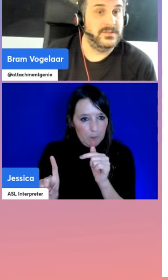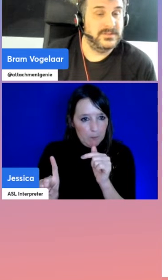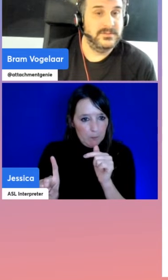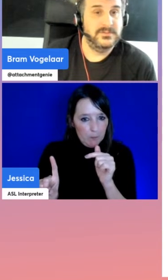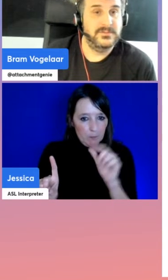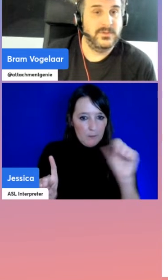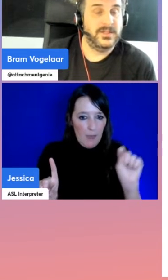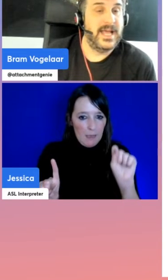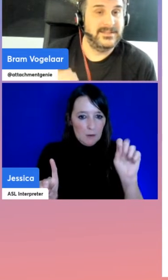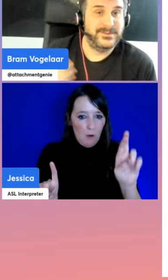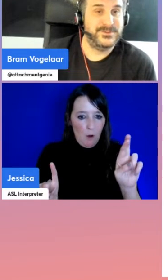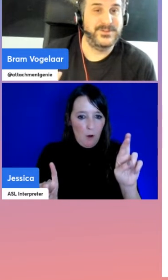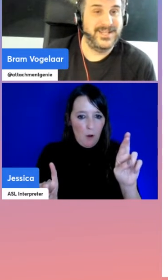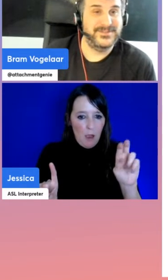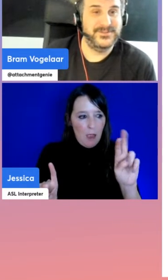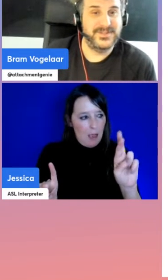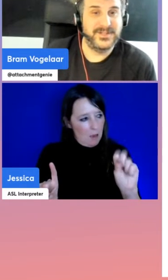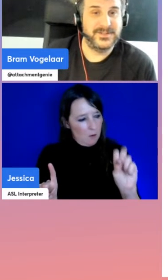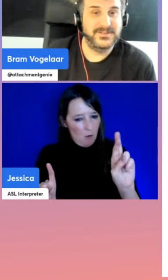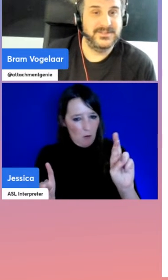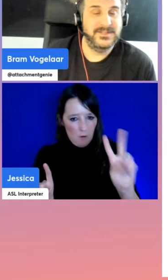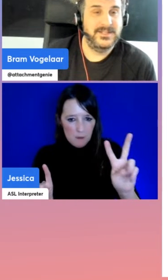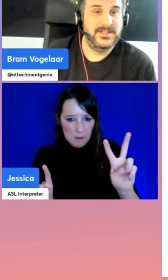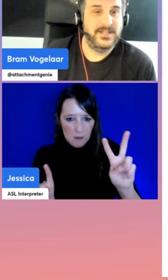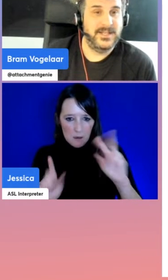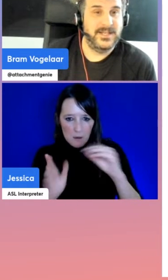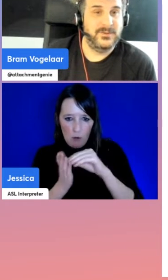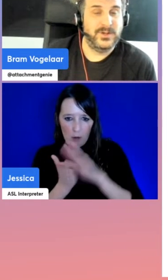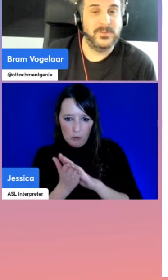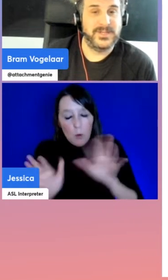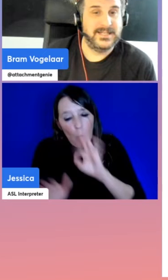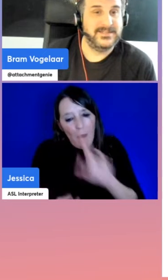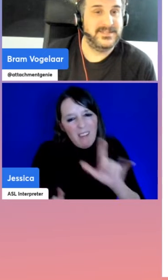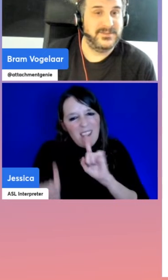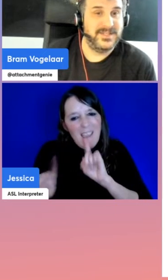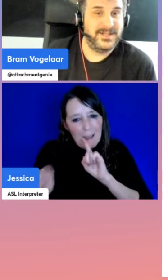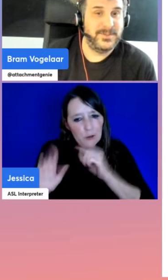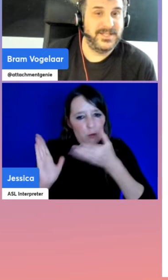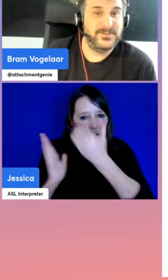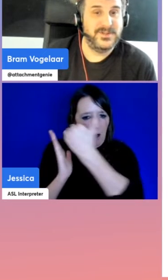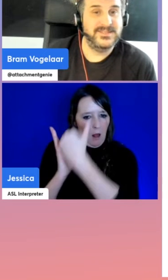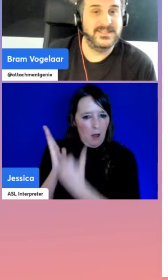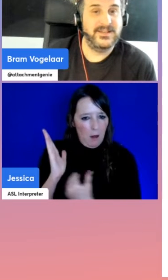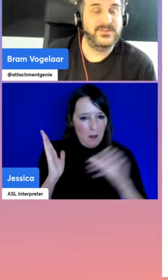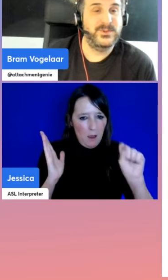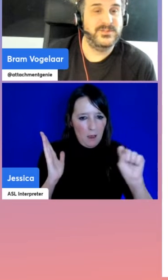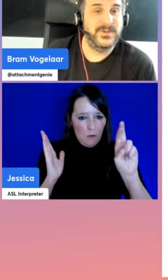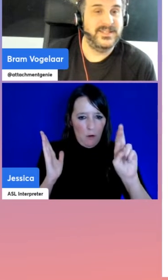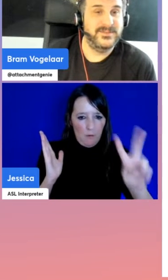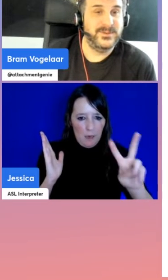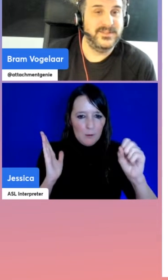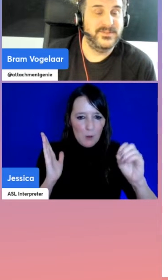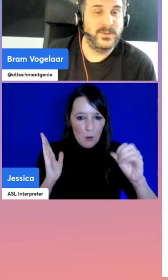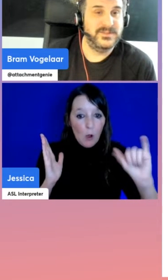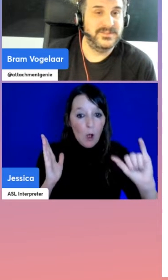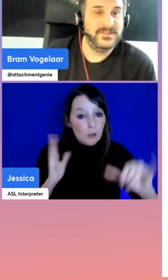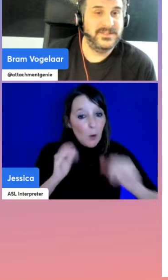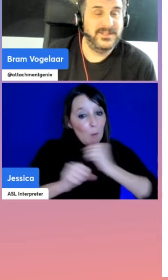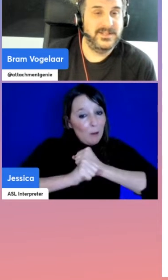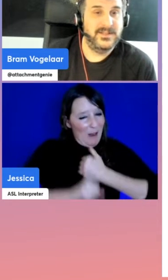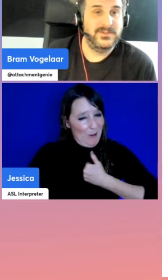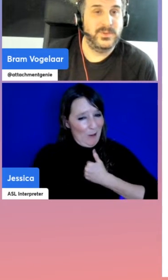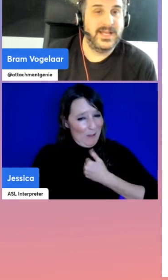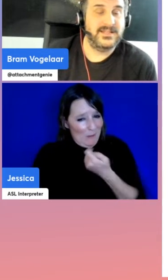SRV records, well, the answers to the SRV records. And we're going to protect ourselves a little bit. We're going to say exposed by default is